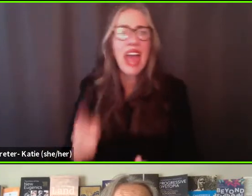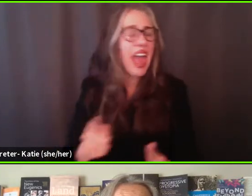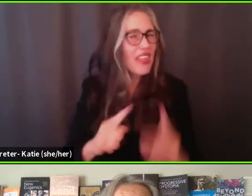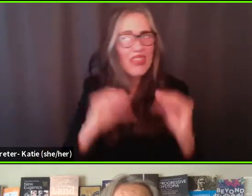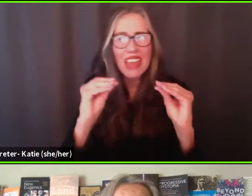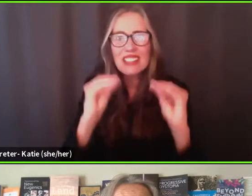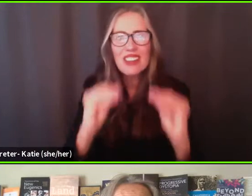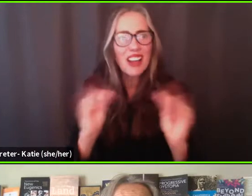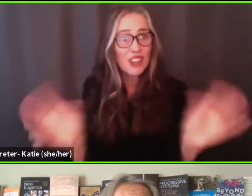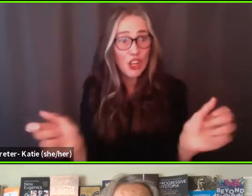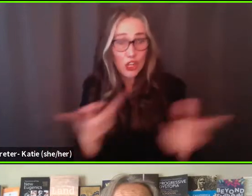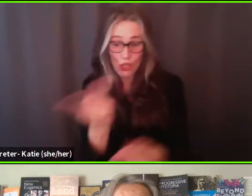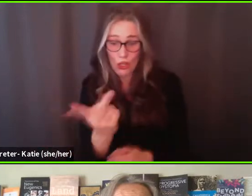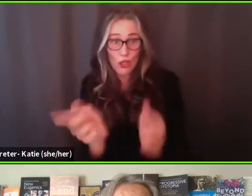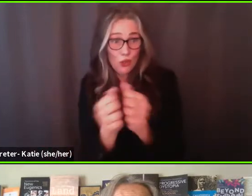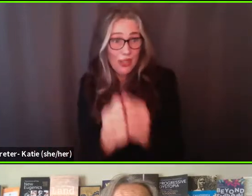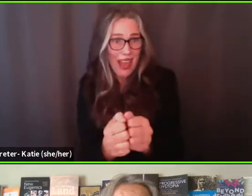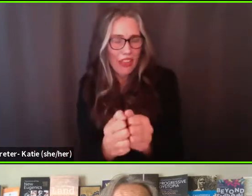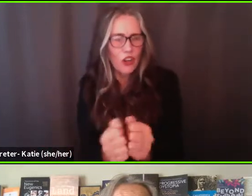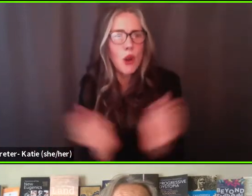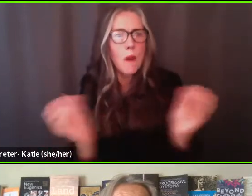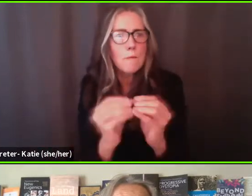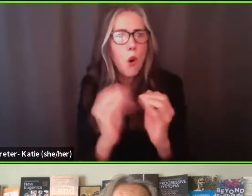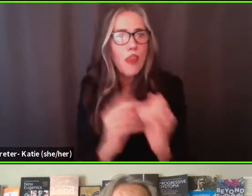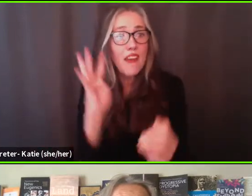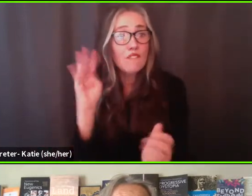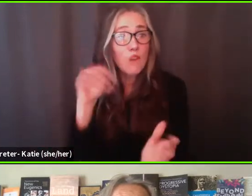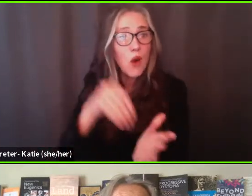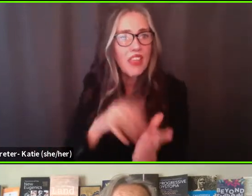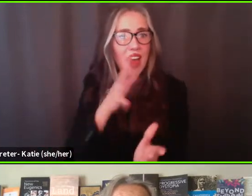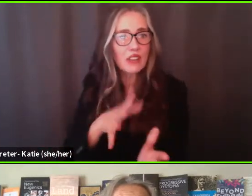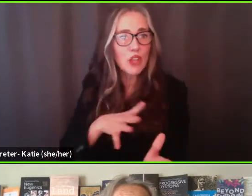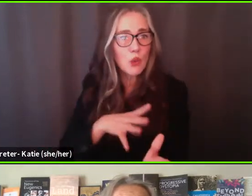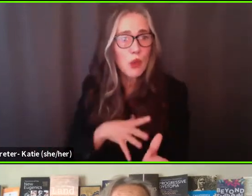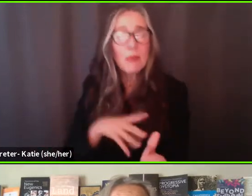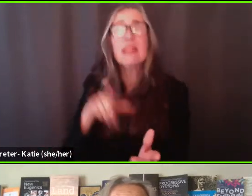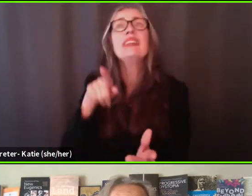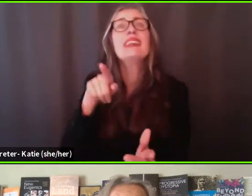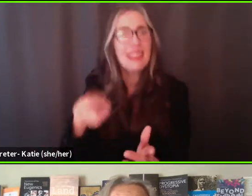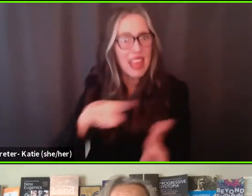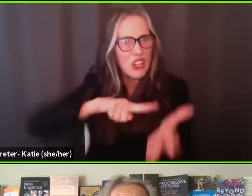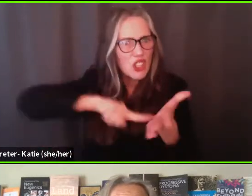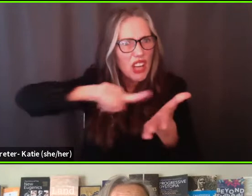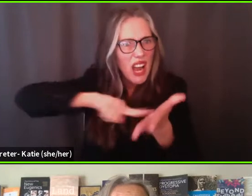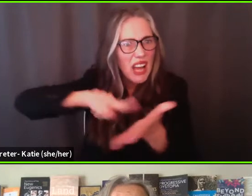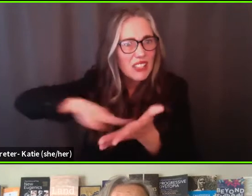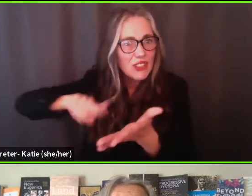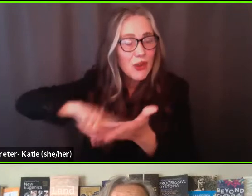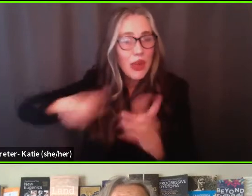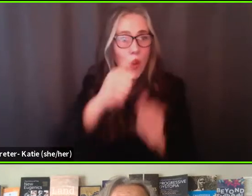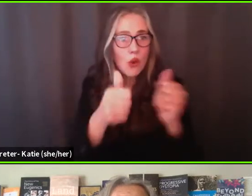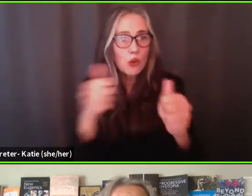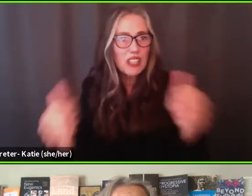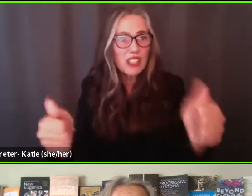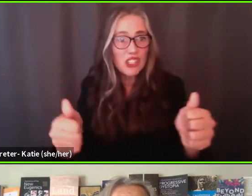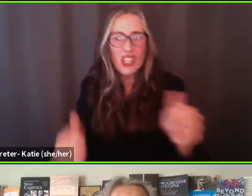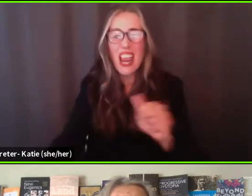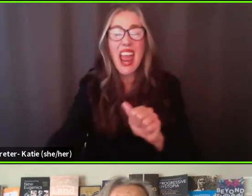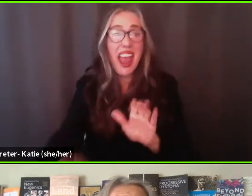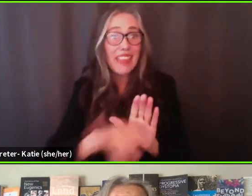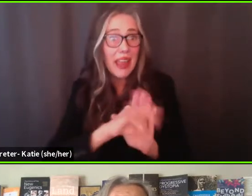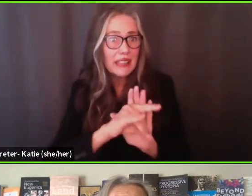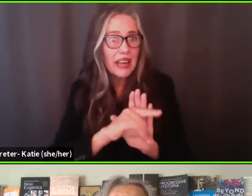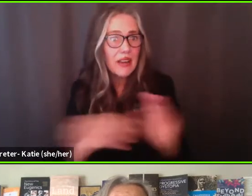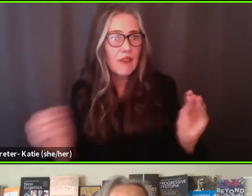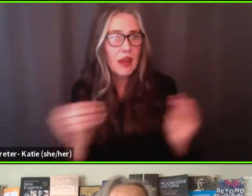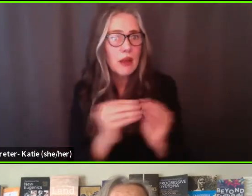documentation and started documenting human rights abuses that women inside identified as problems they wanted to address and almost